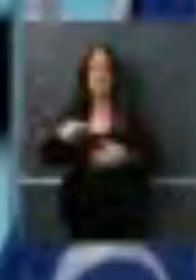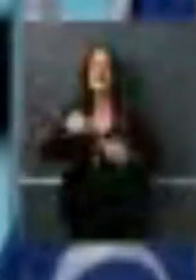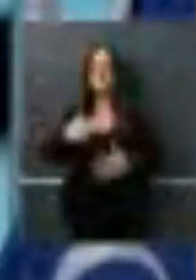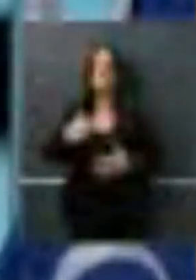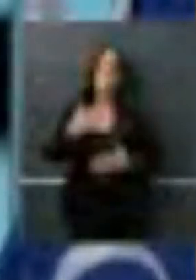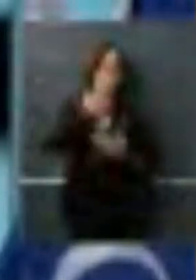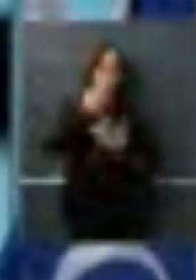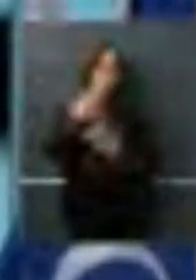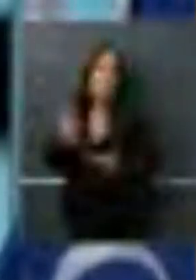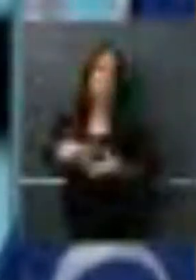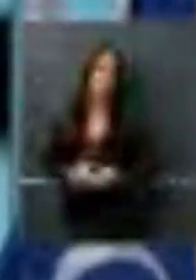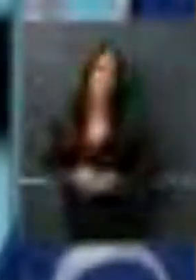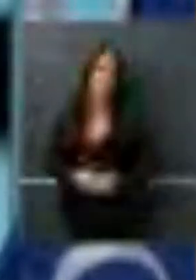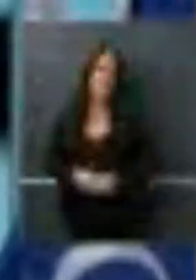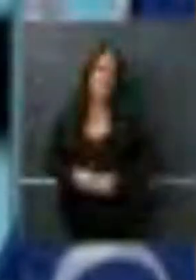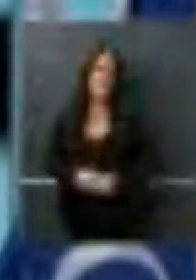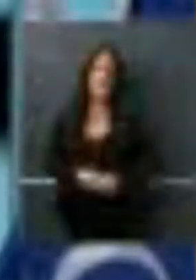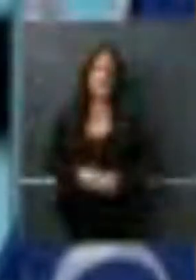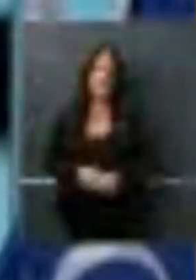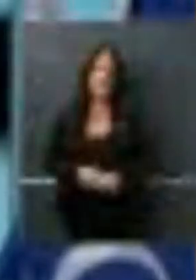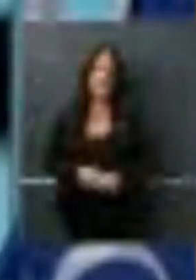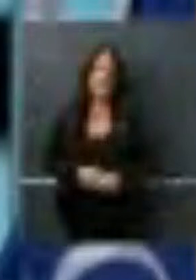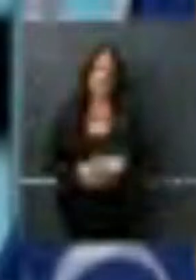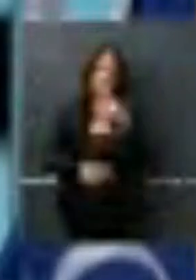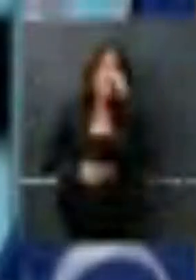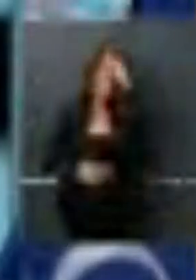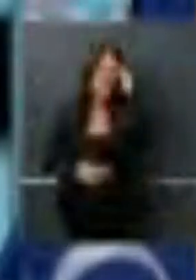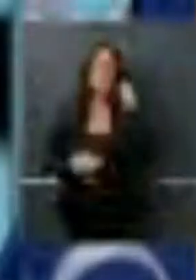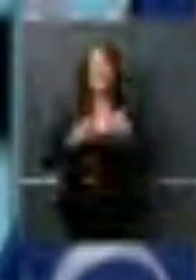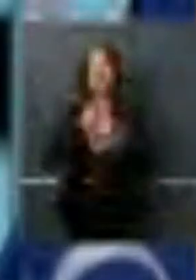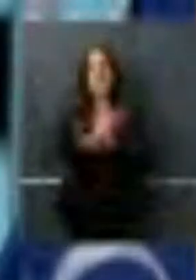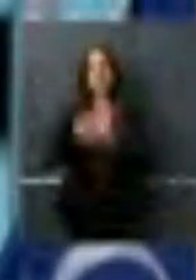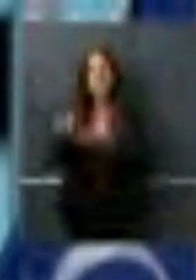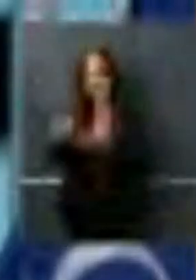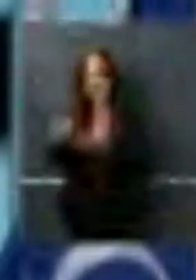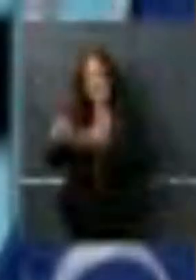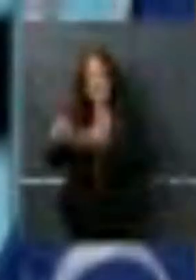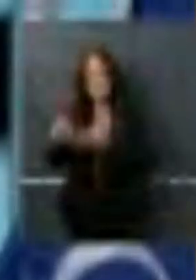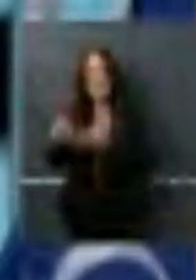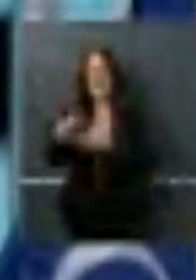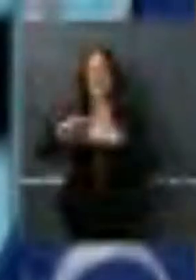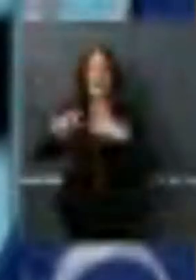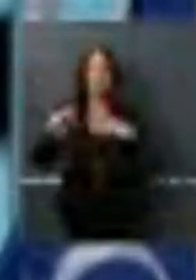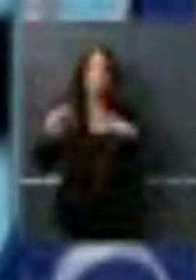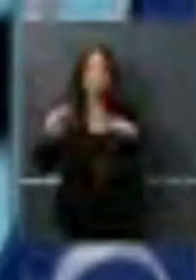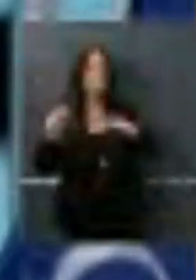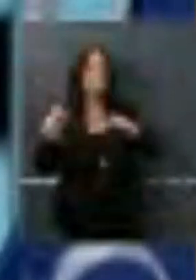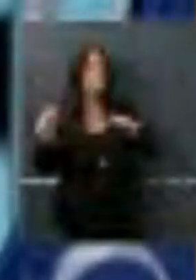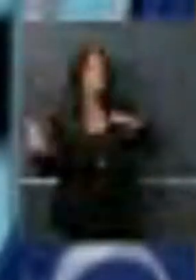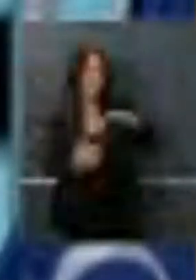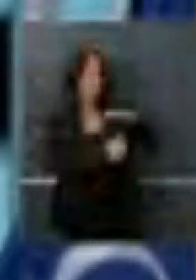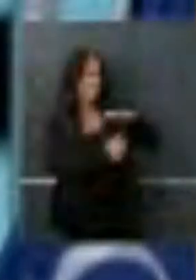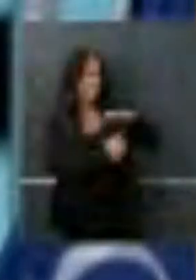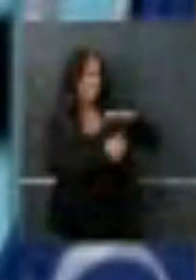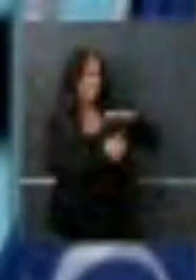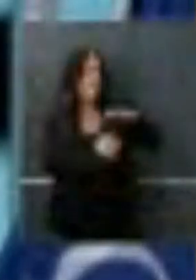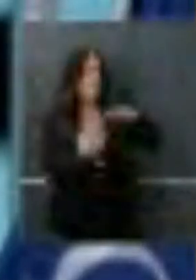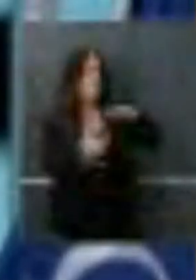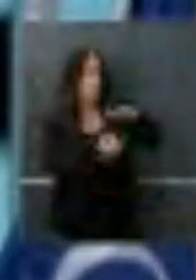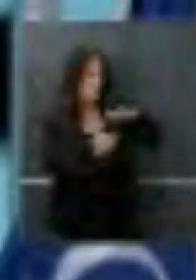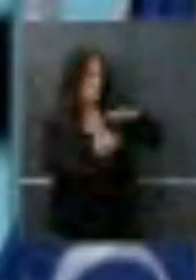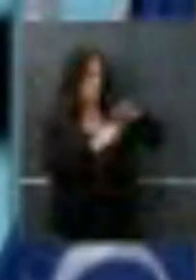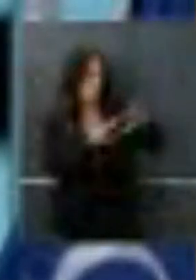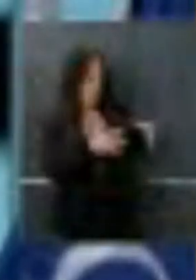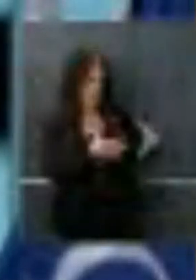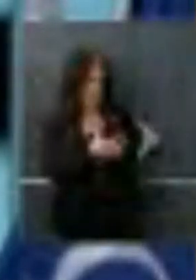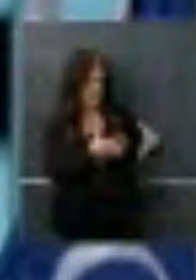of quarantine, so it's a 1 month sacrifice of these individuals. That's a big deal, and again, we thank them. I